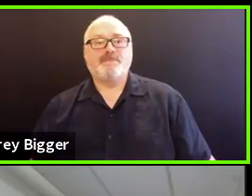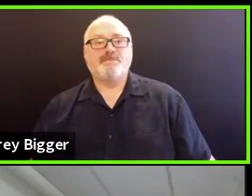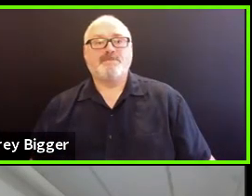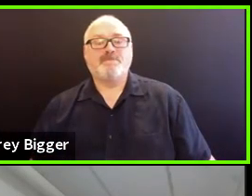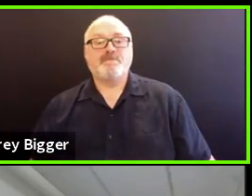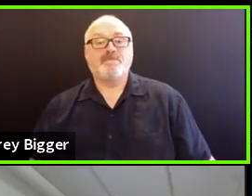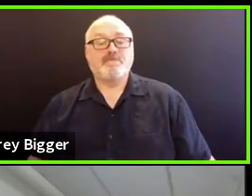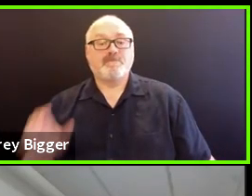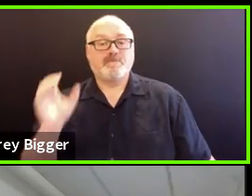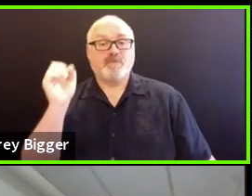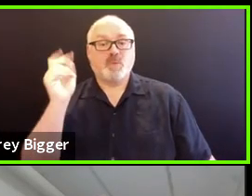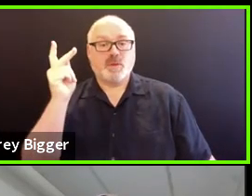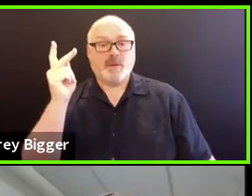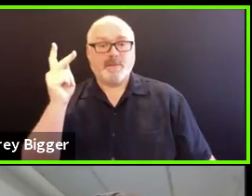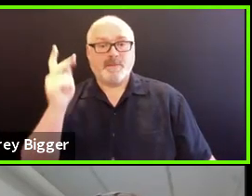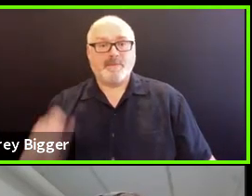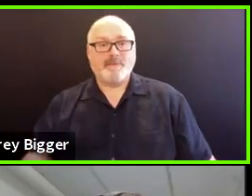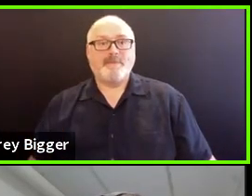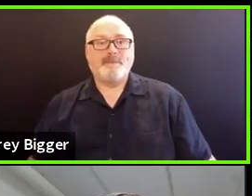Okay.